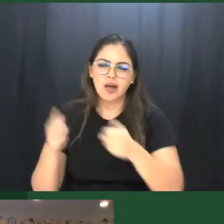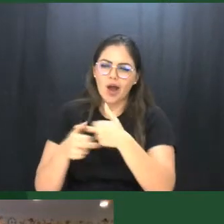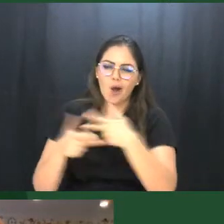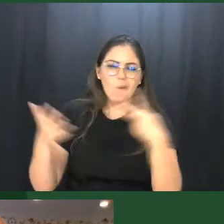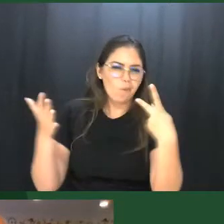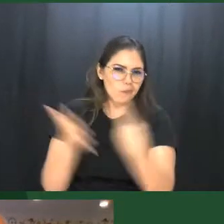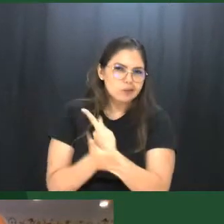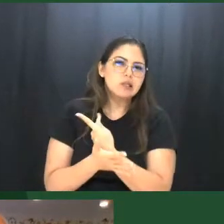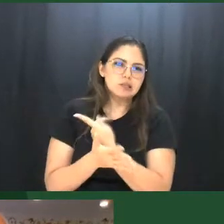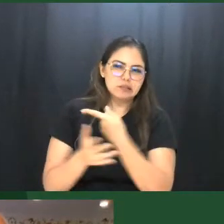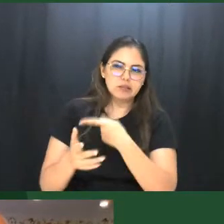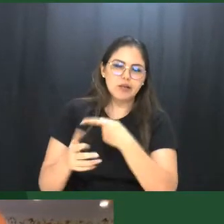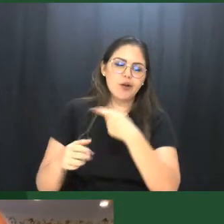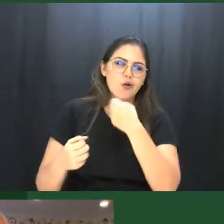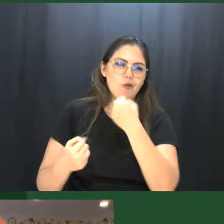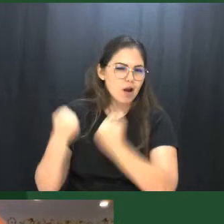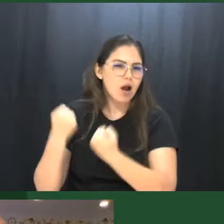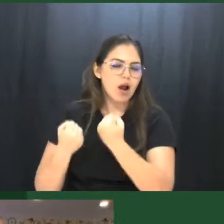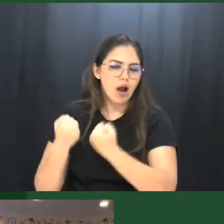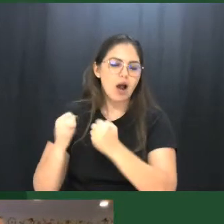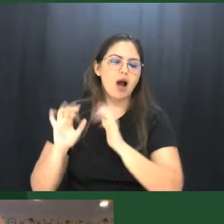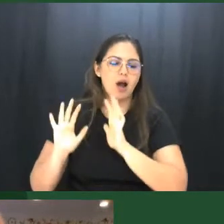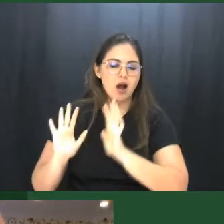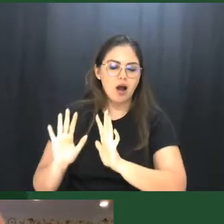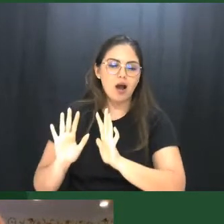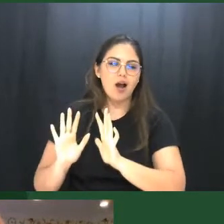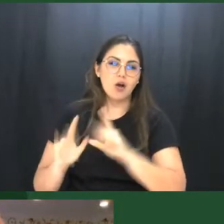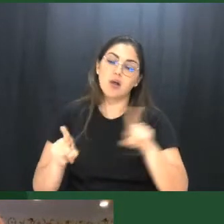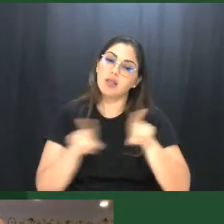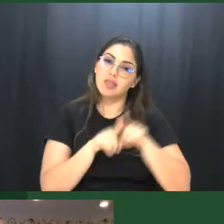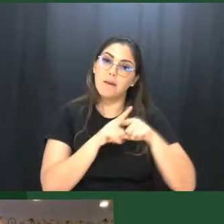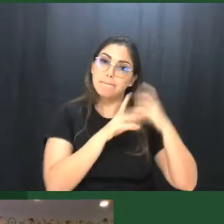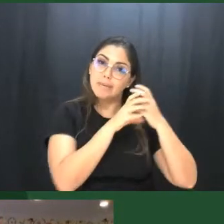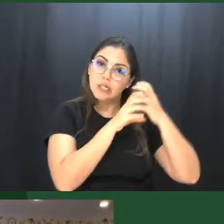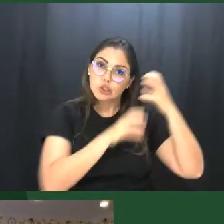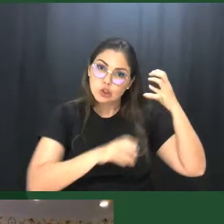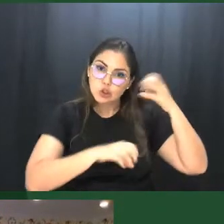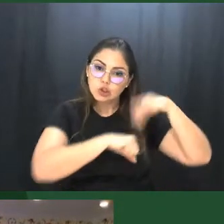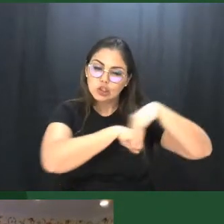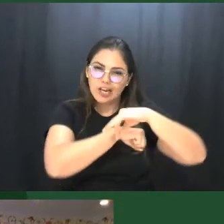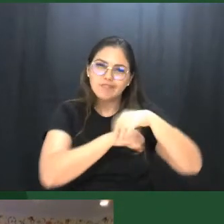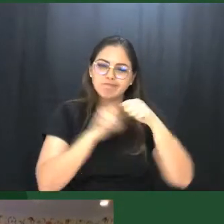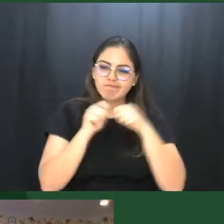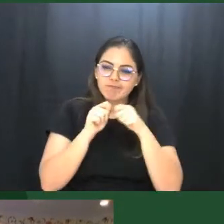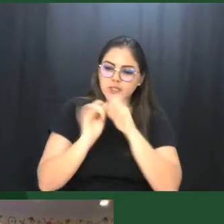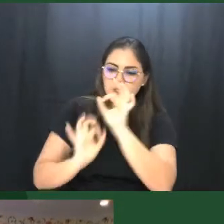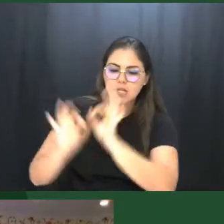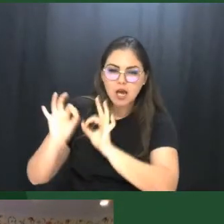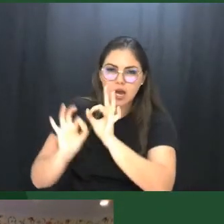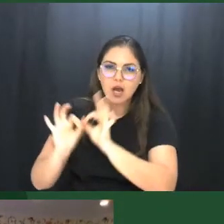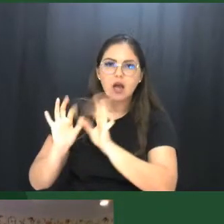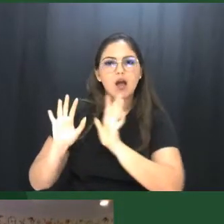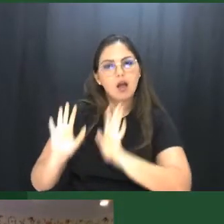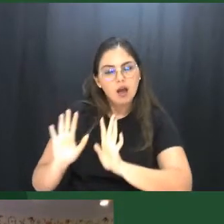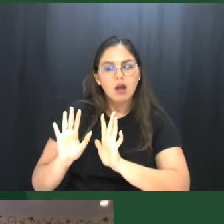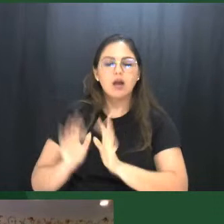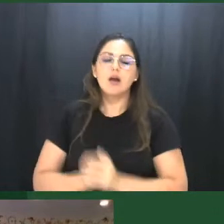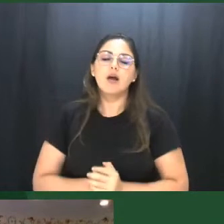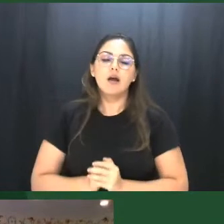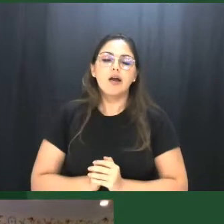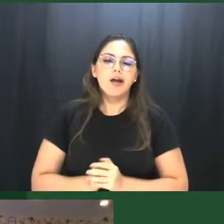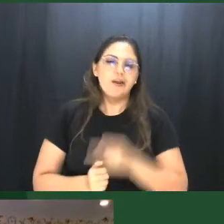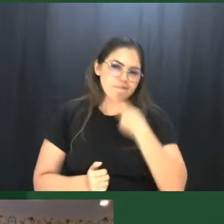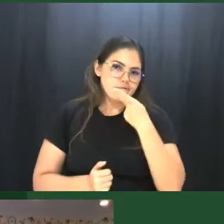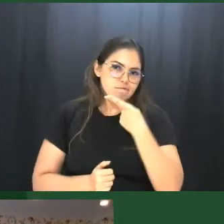control to full computer automation. Again, the wrong idea. They need to look specifically, feature by feature,